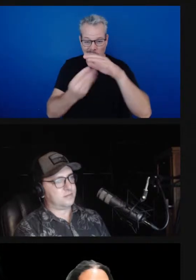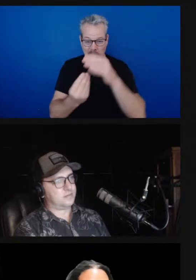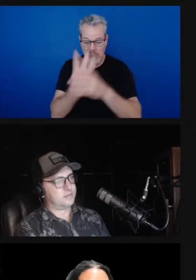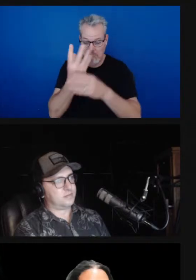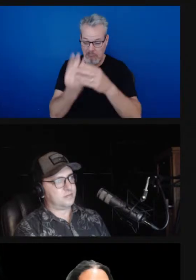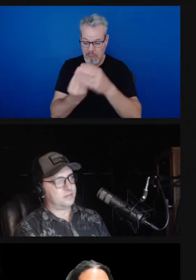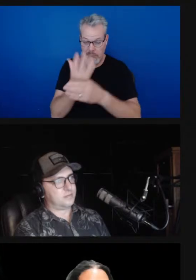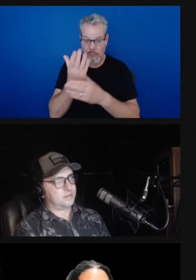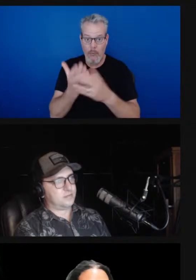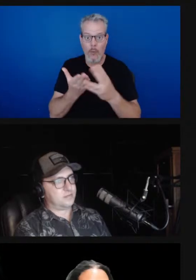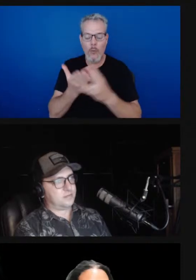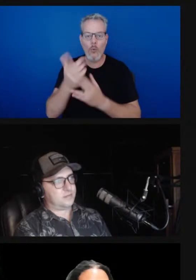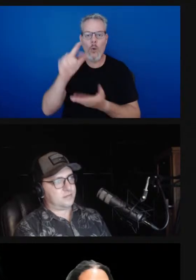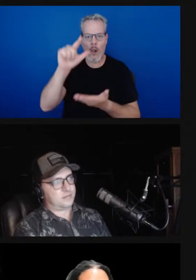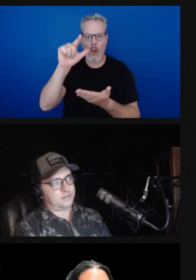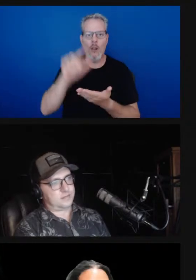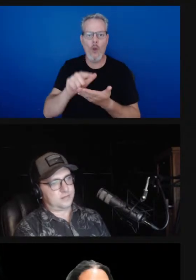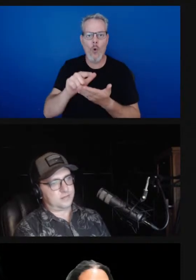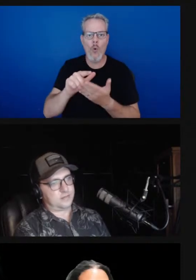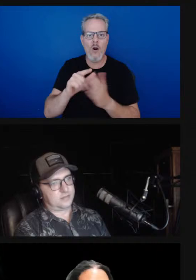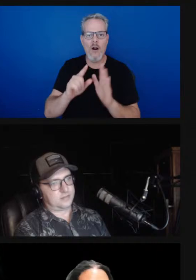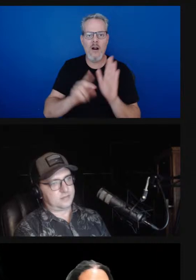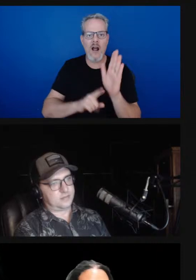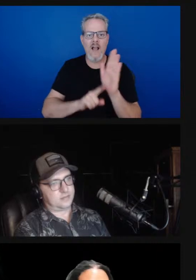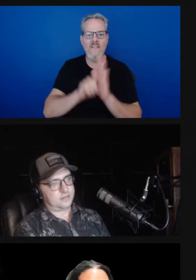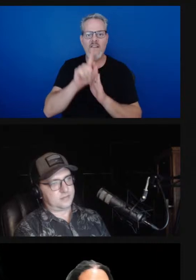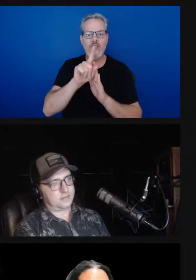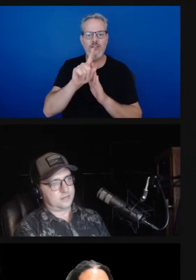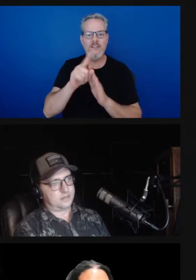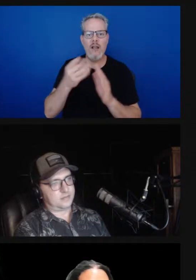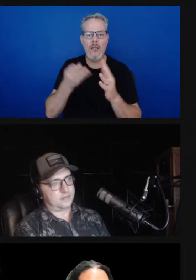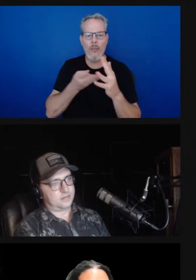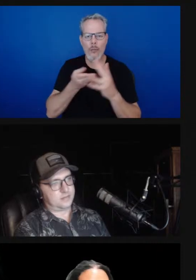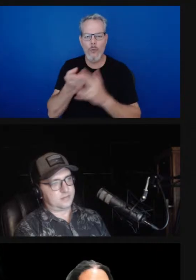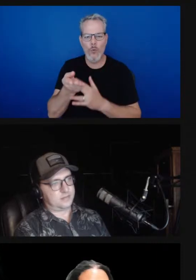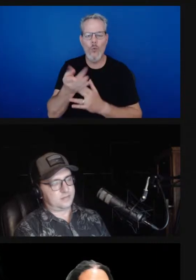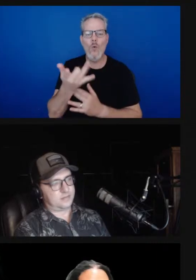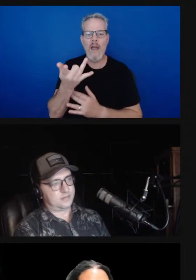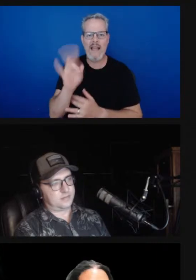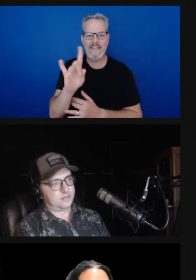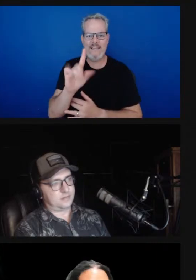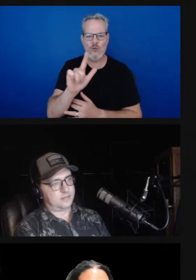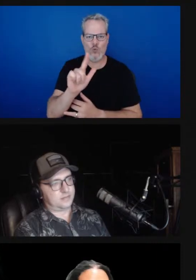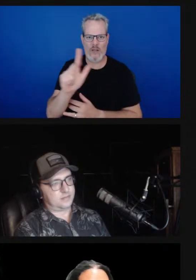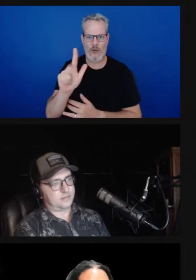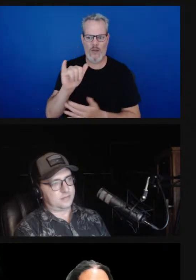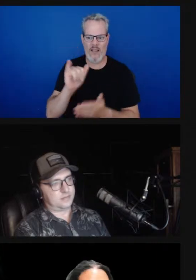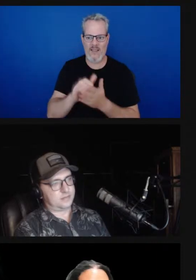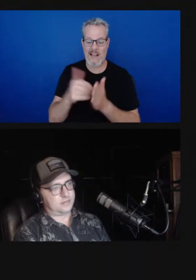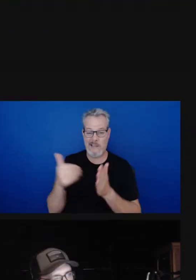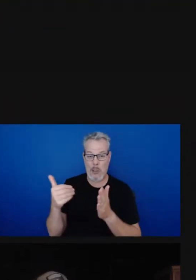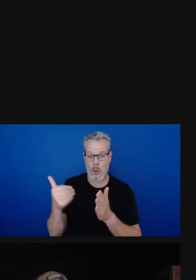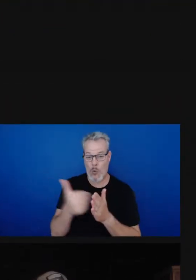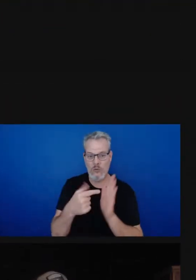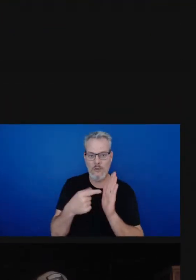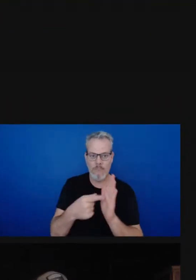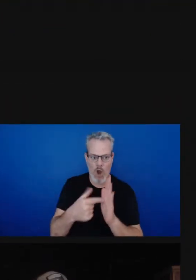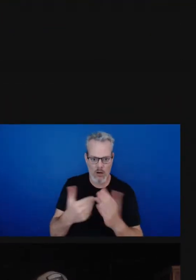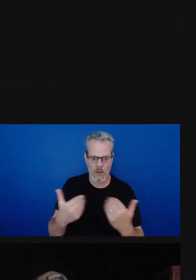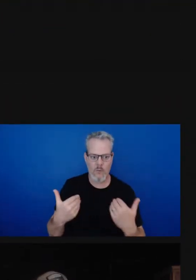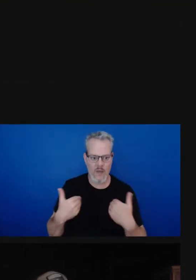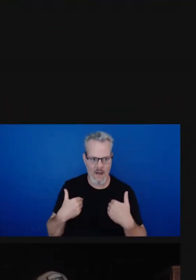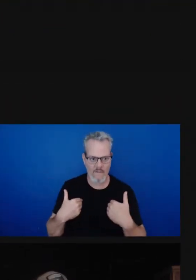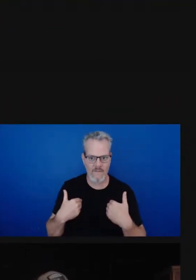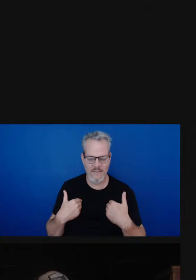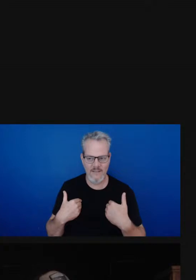low elevation and flowing, in that case, all the way to the ocean as well in 1823. That's the closest model we have to 2008.